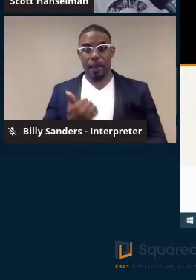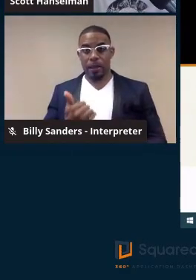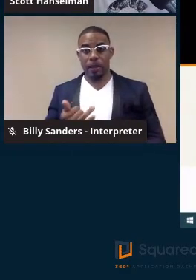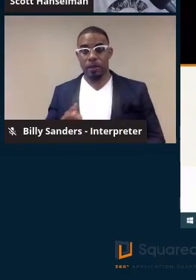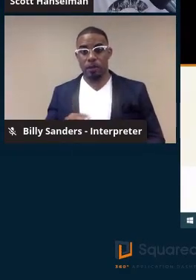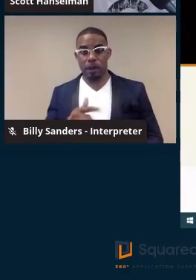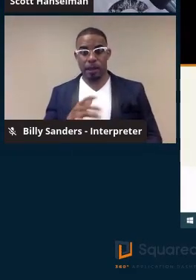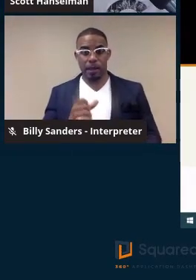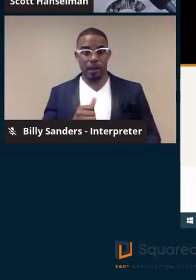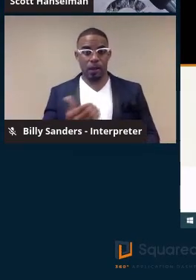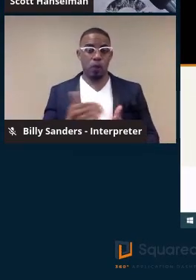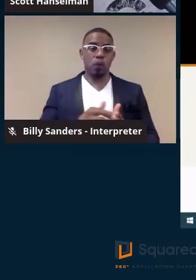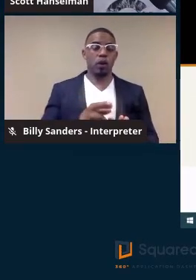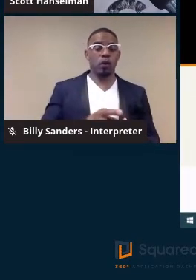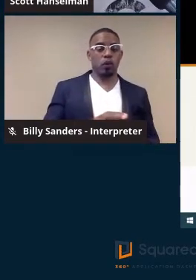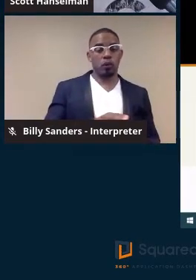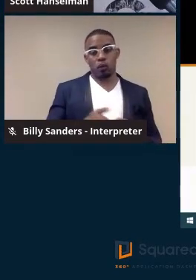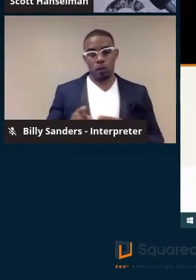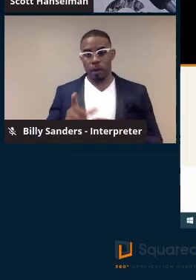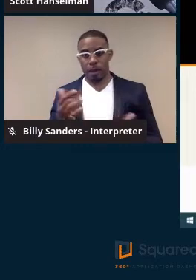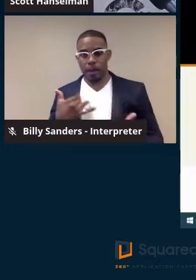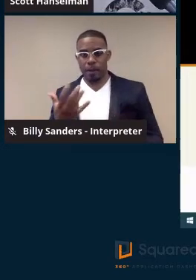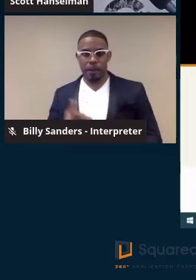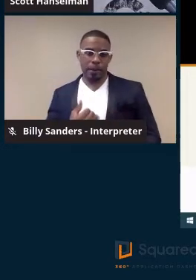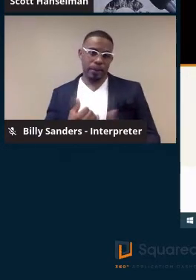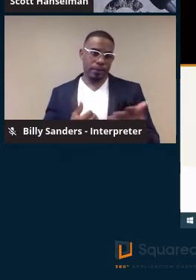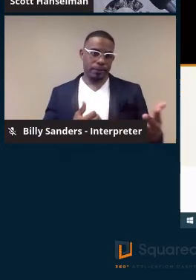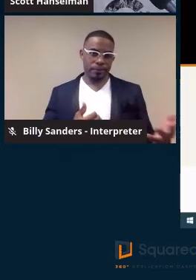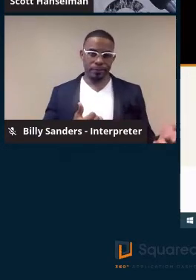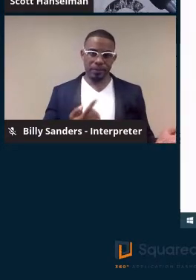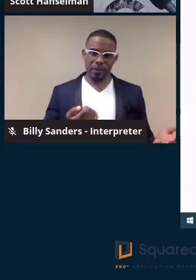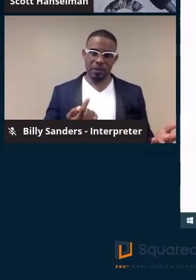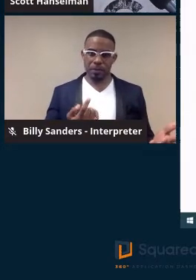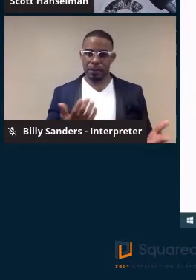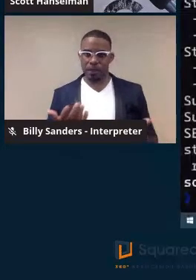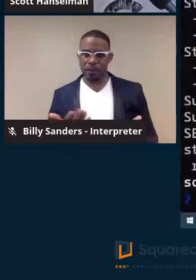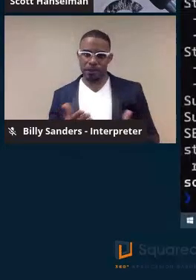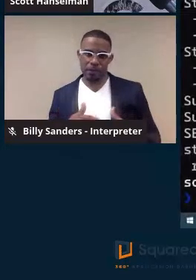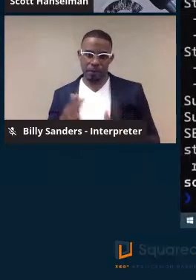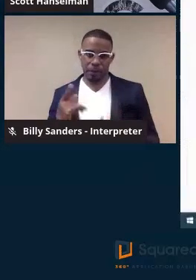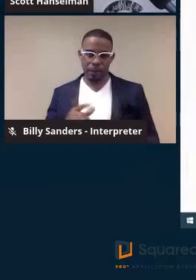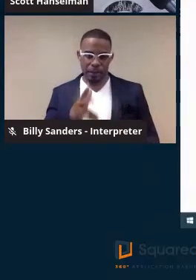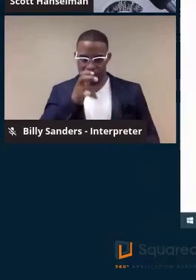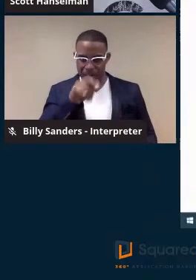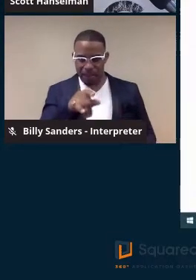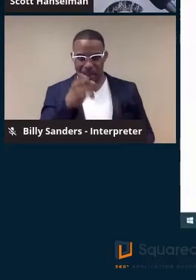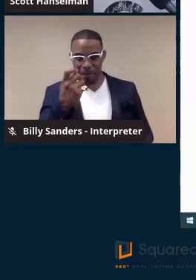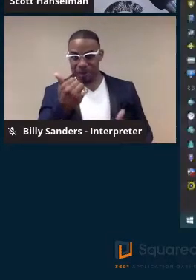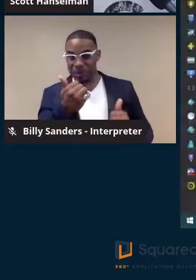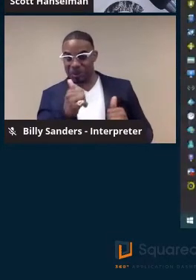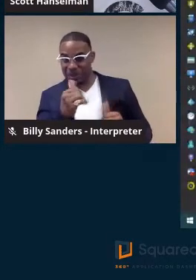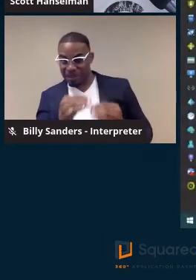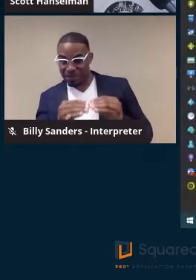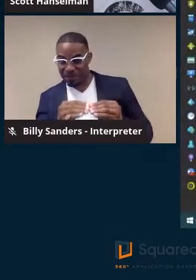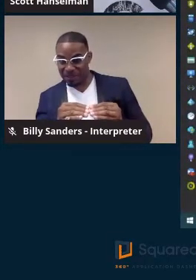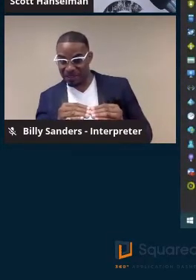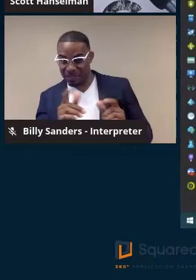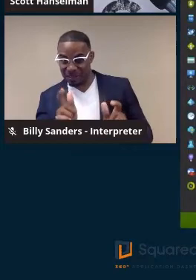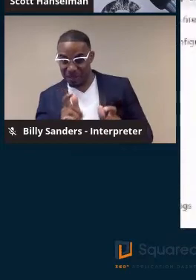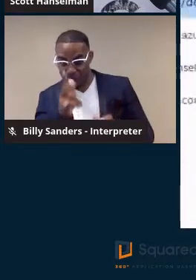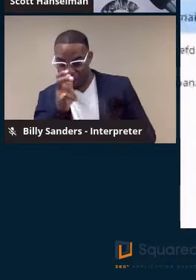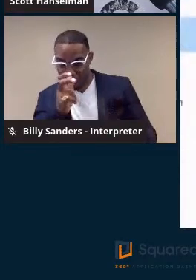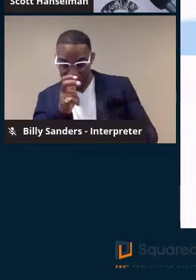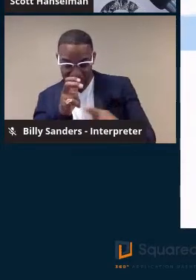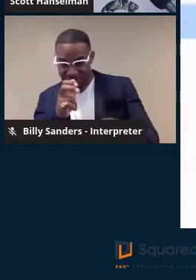get a redirect. Here I'm getting it, but there's a little bit of a bug there. I'm trying to fix those small bugs